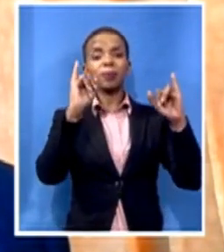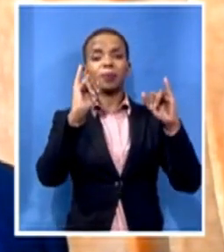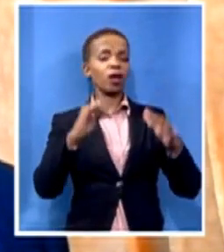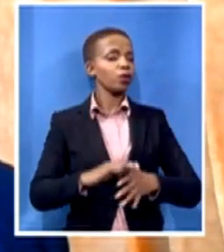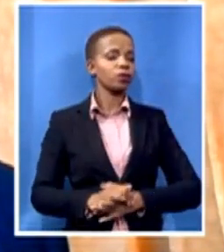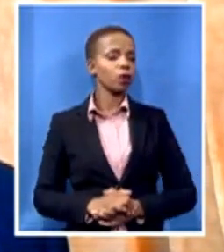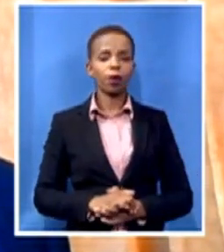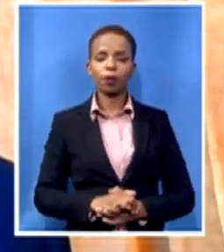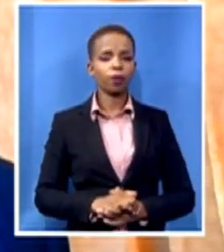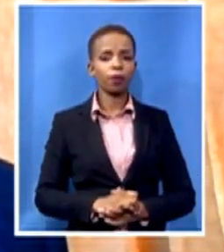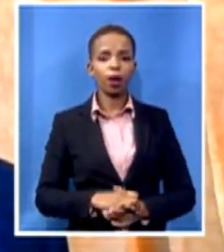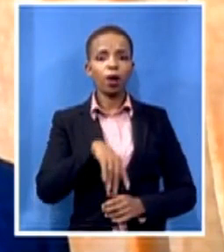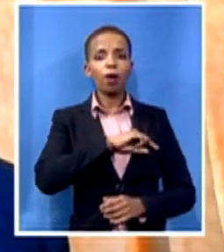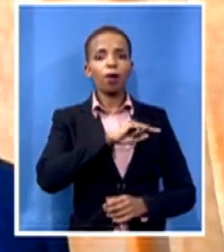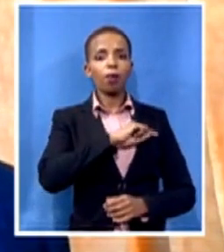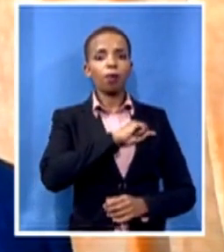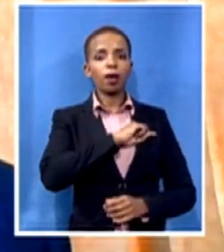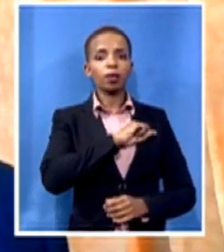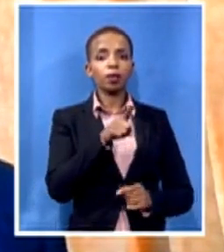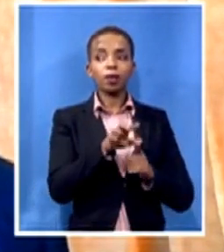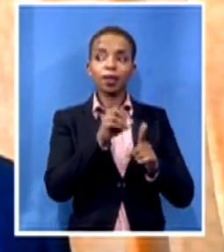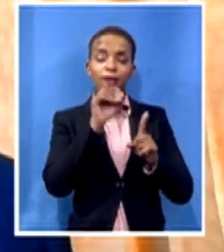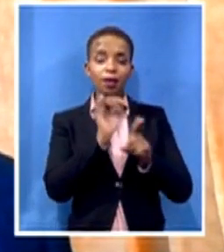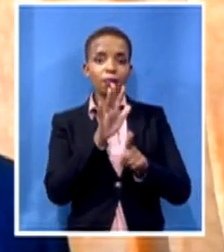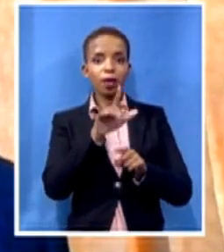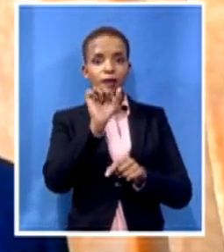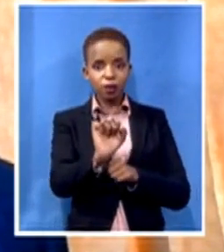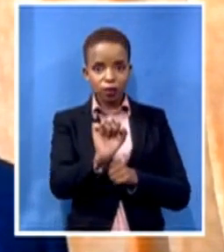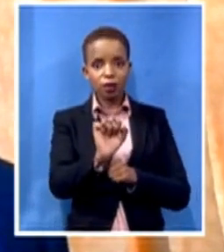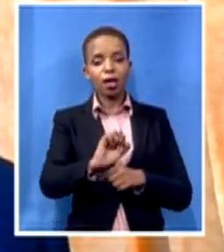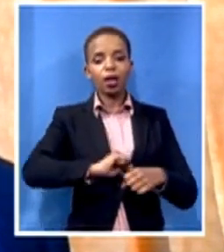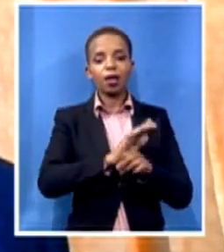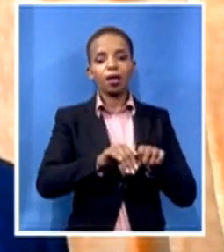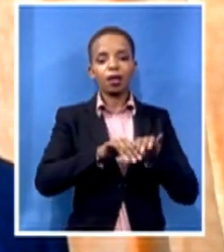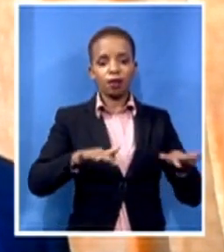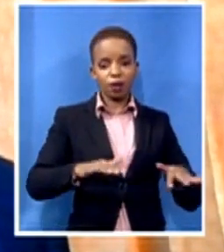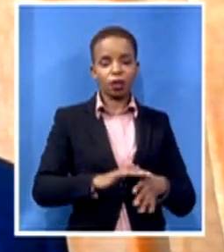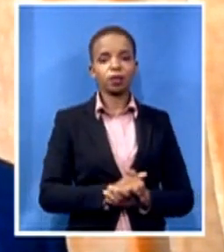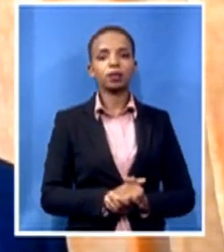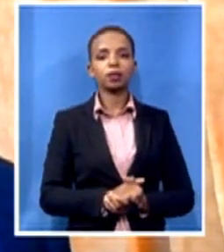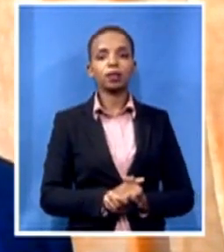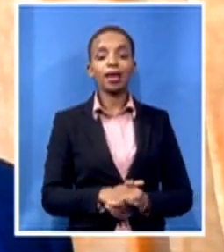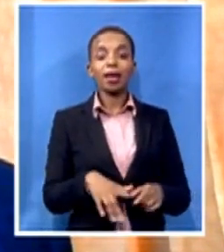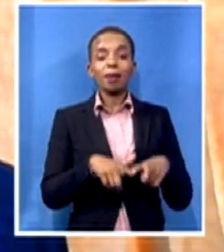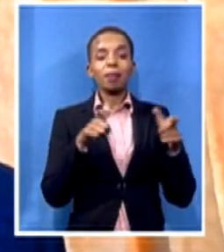the impact of the virus. The big deal becomes